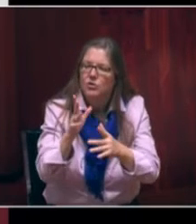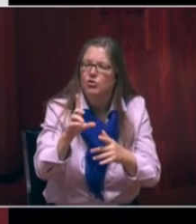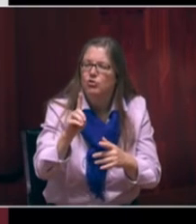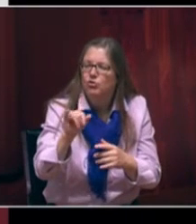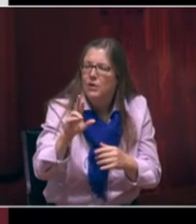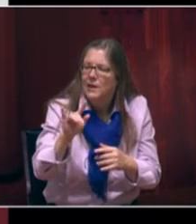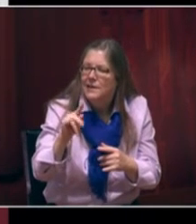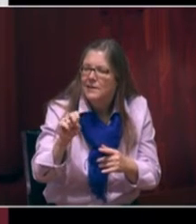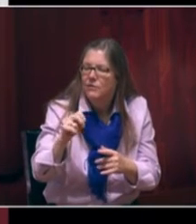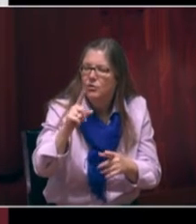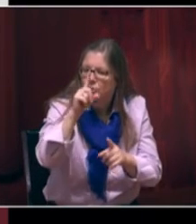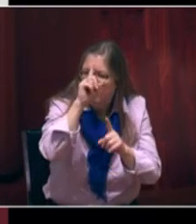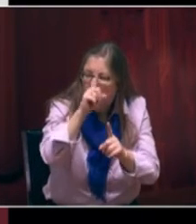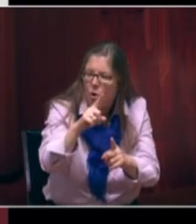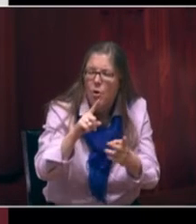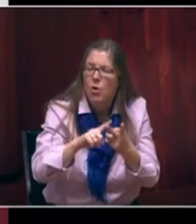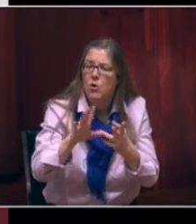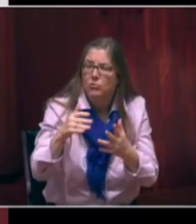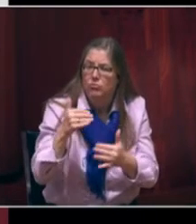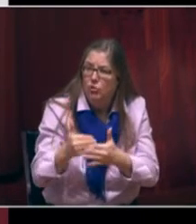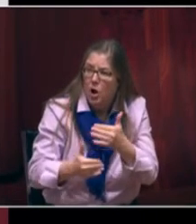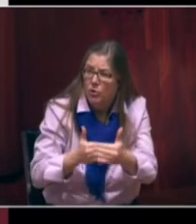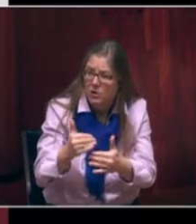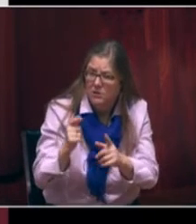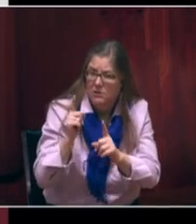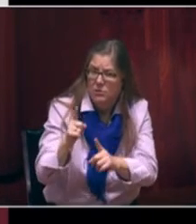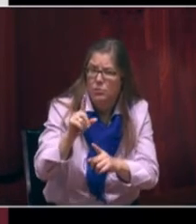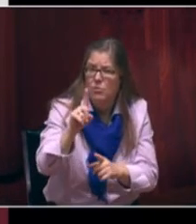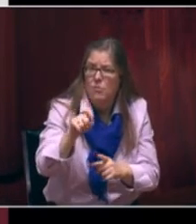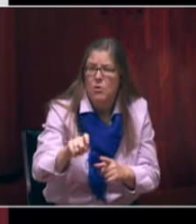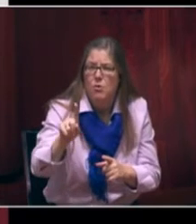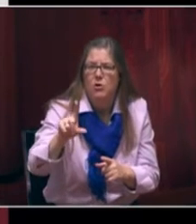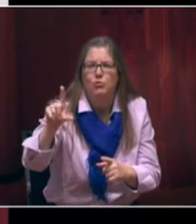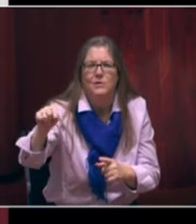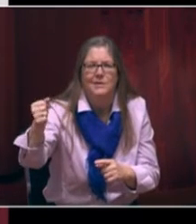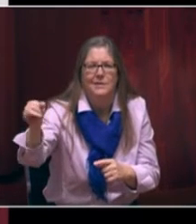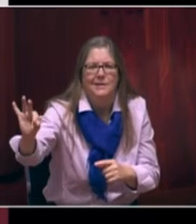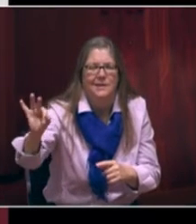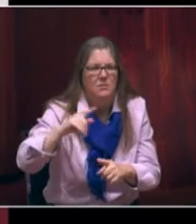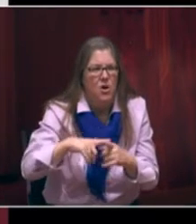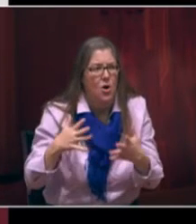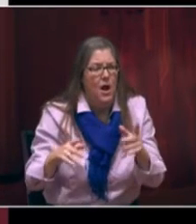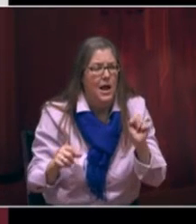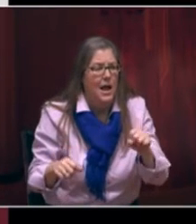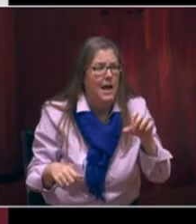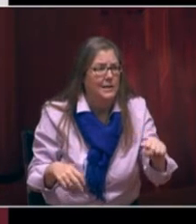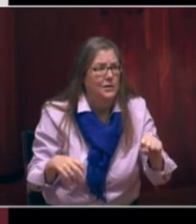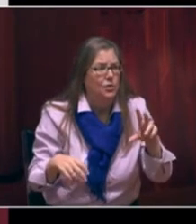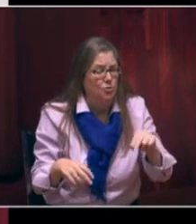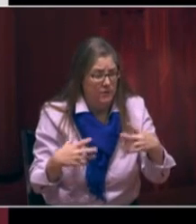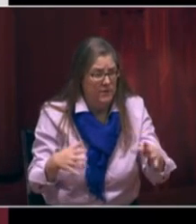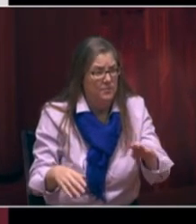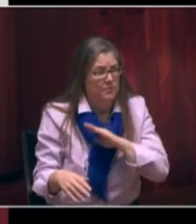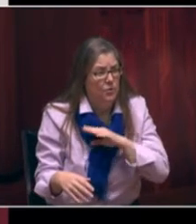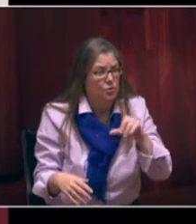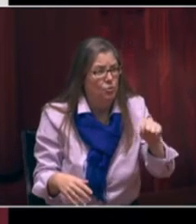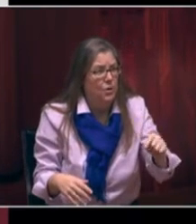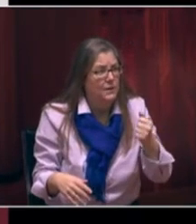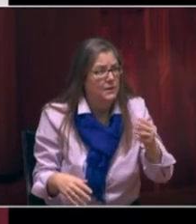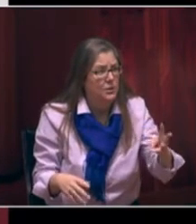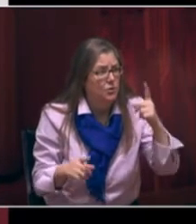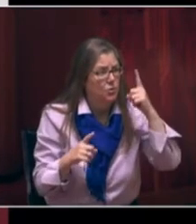wanna know progress you're making on 1.1, which is the 2019 goal, but we are gonna ask the yes-no question, did you meet the 2016 goal? That's very